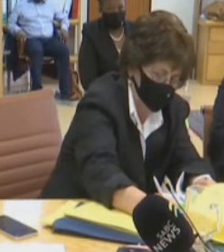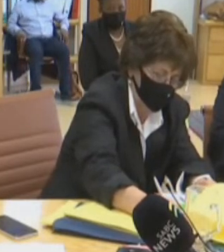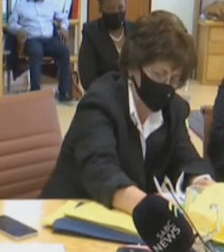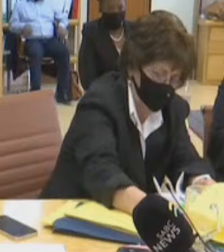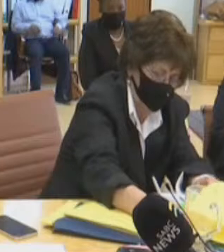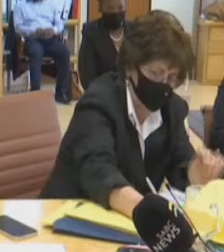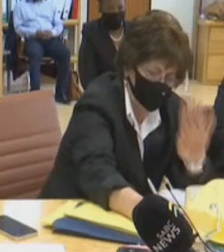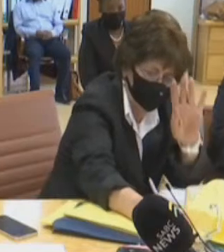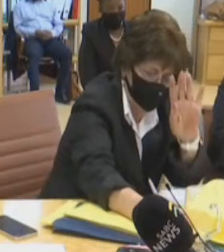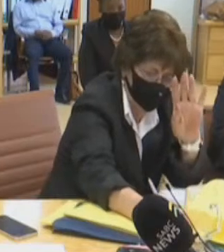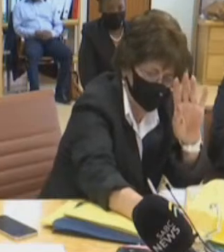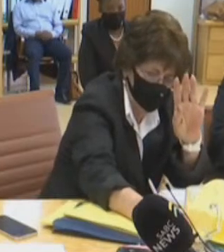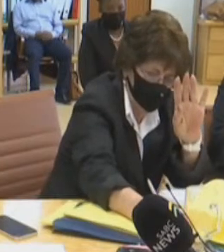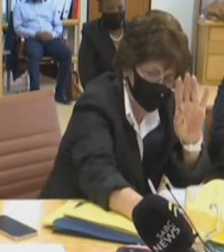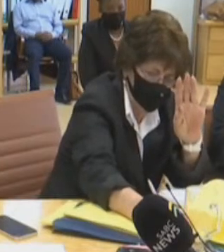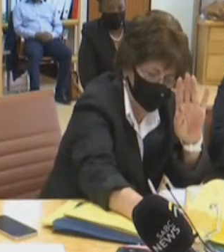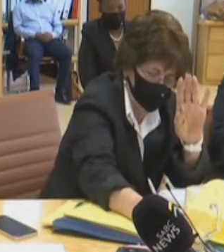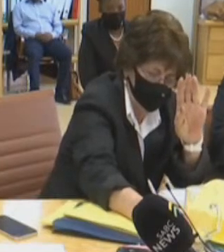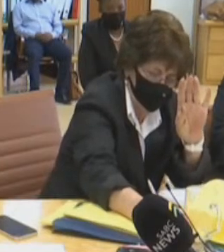to them.